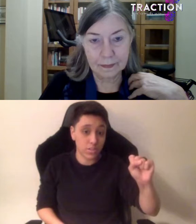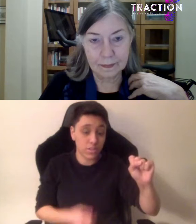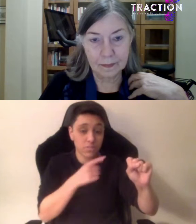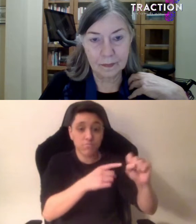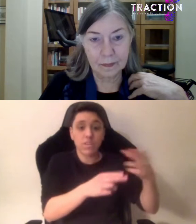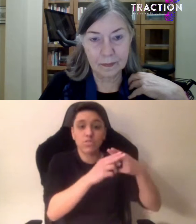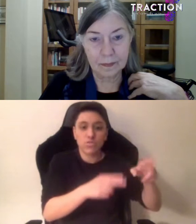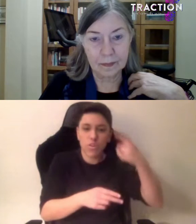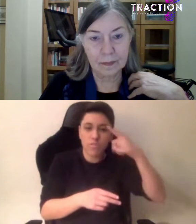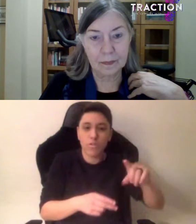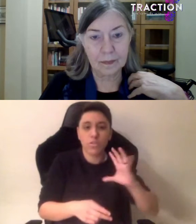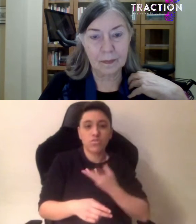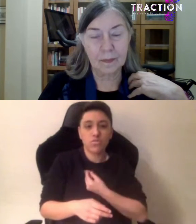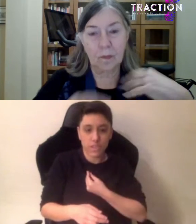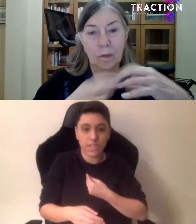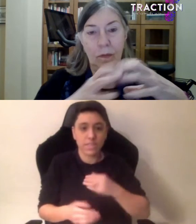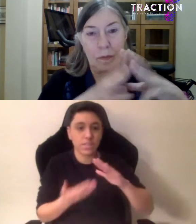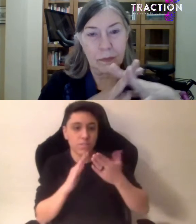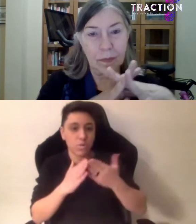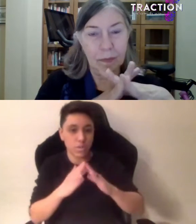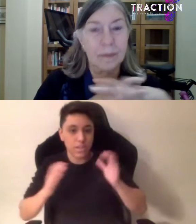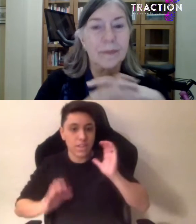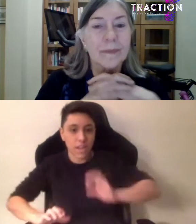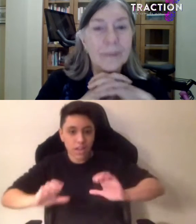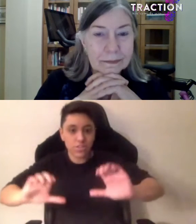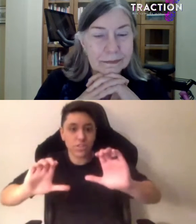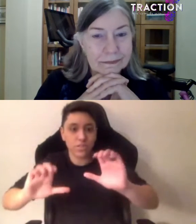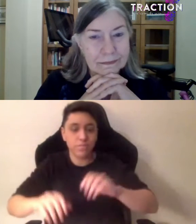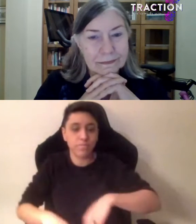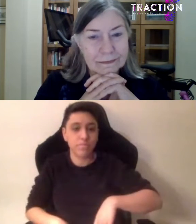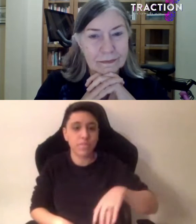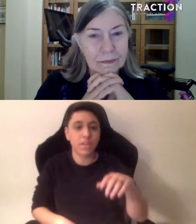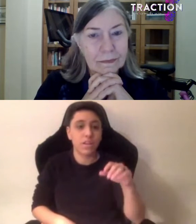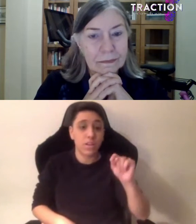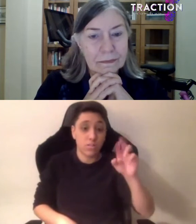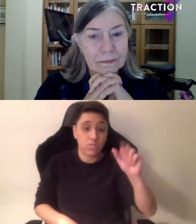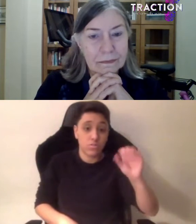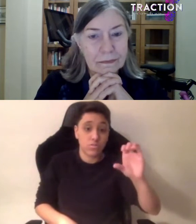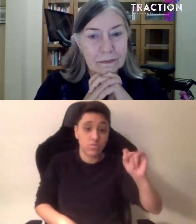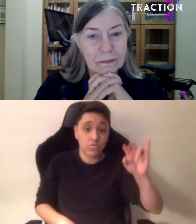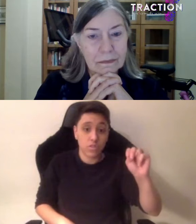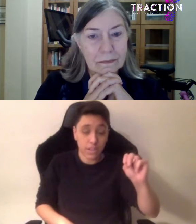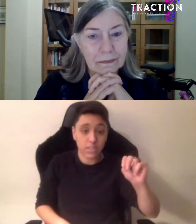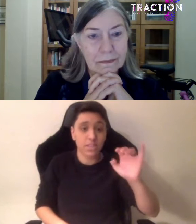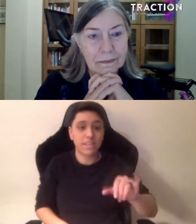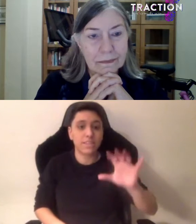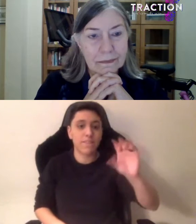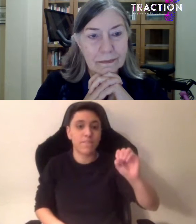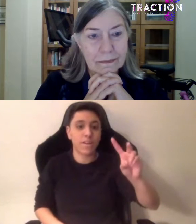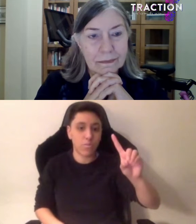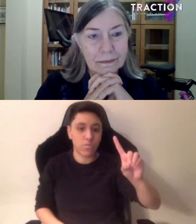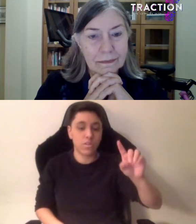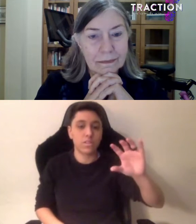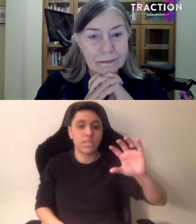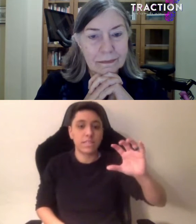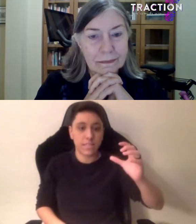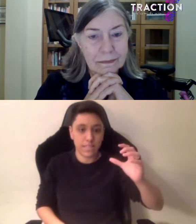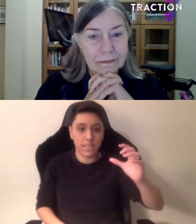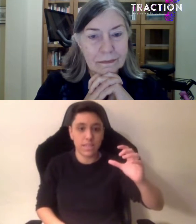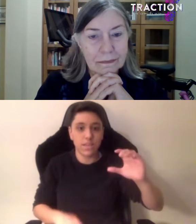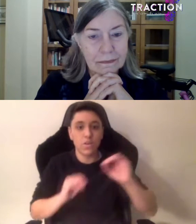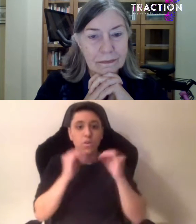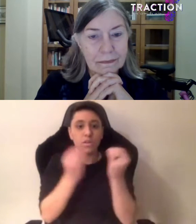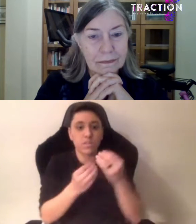Founded in 2019, Traction is a trans-led 501c3 nonprofit organization in Washington State. Our mission